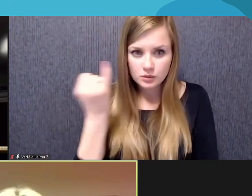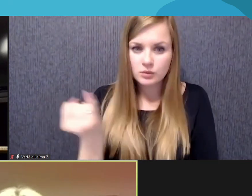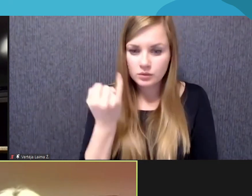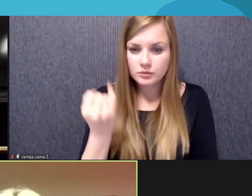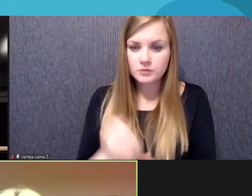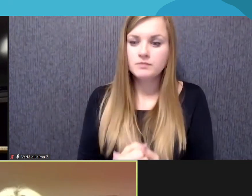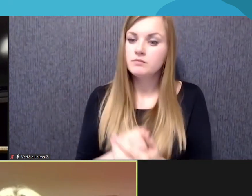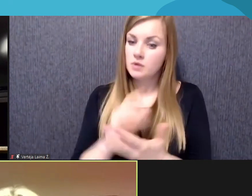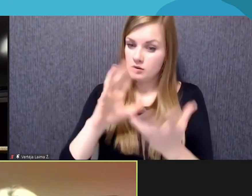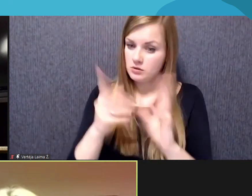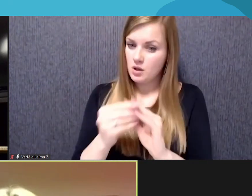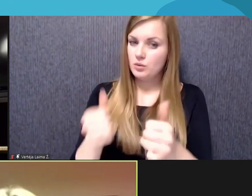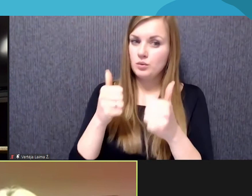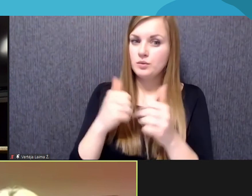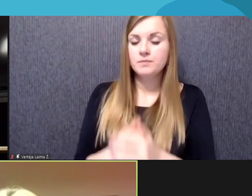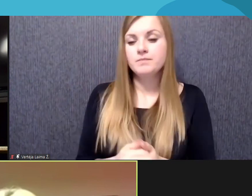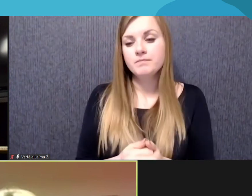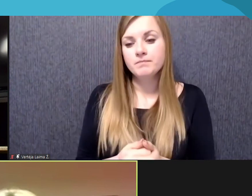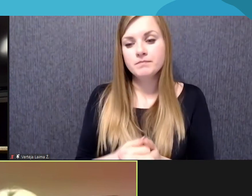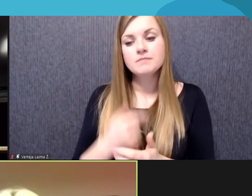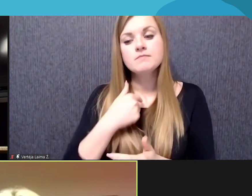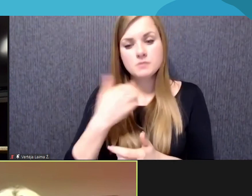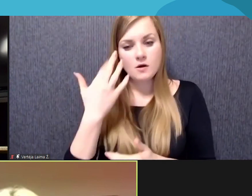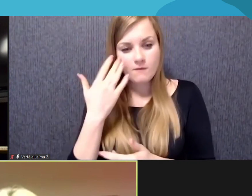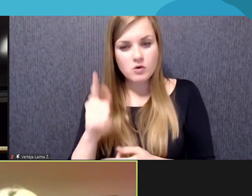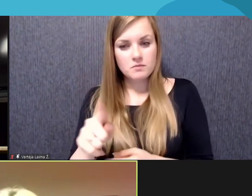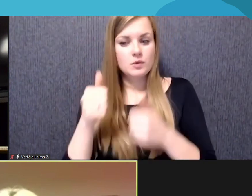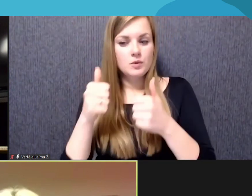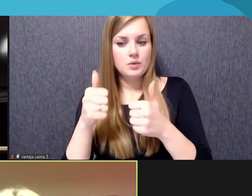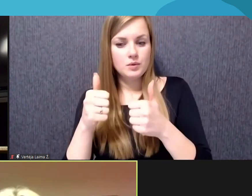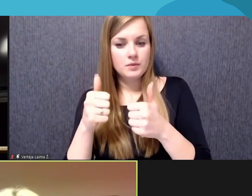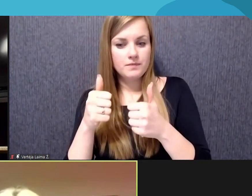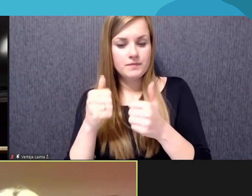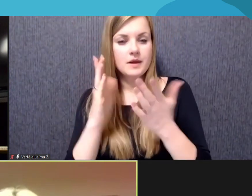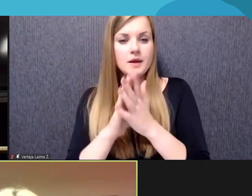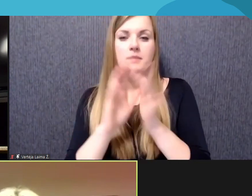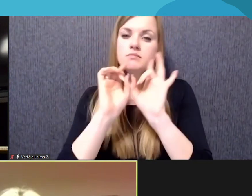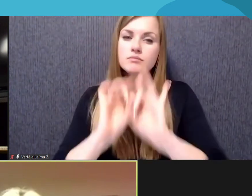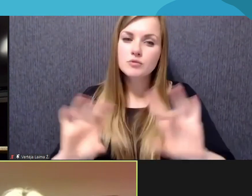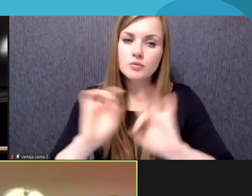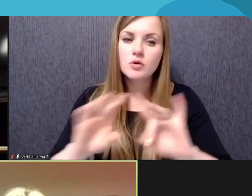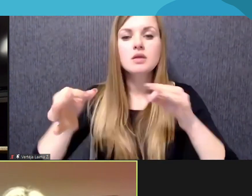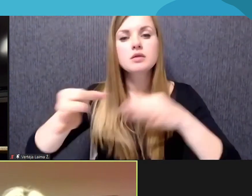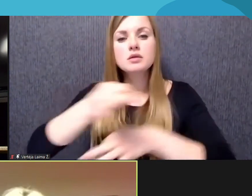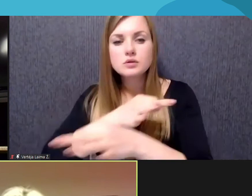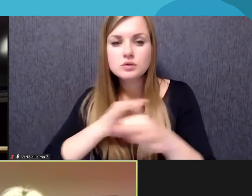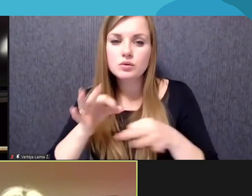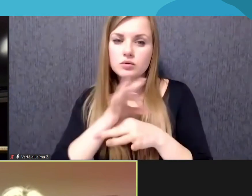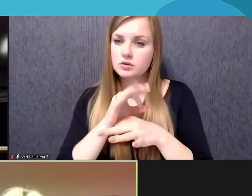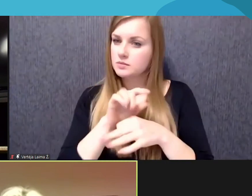were very happy at the success rate. And I think that this is an excellent sign